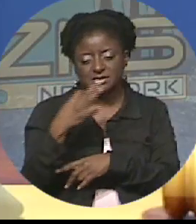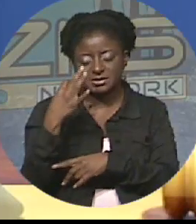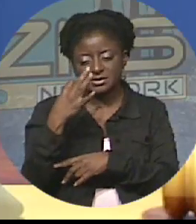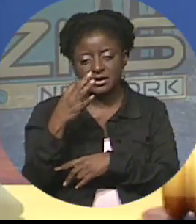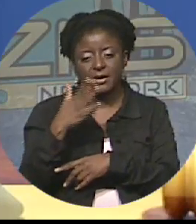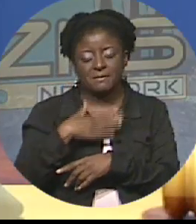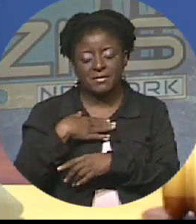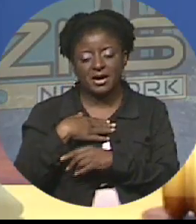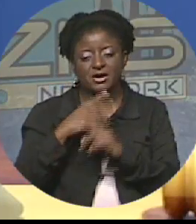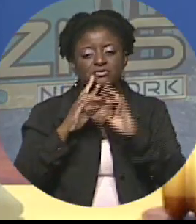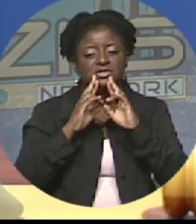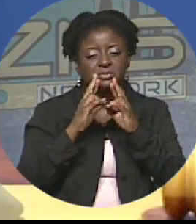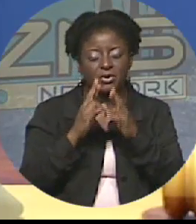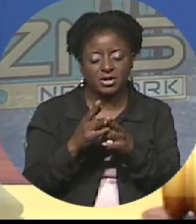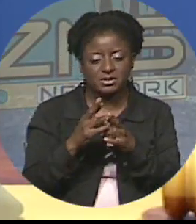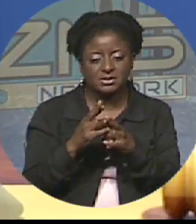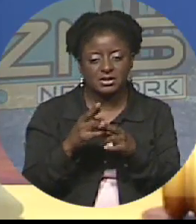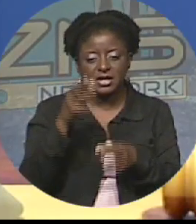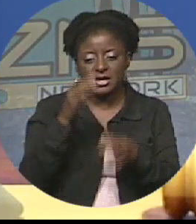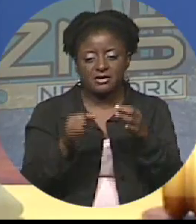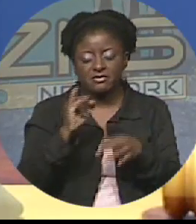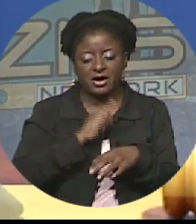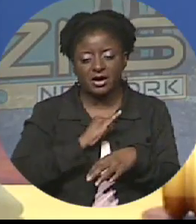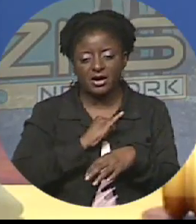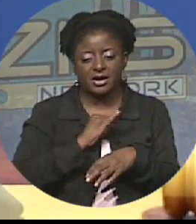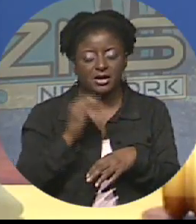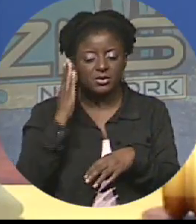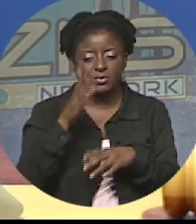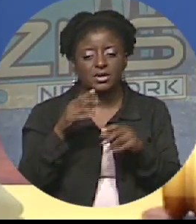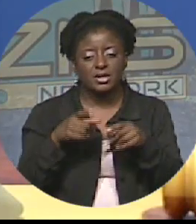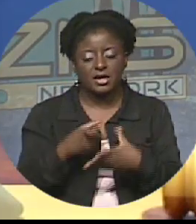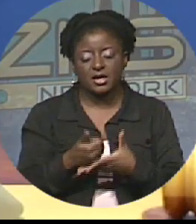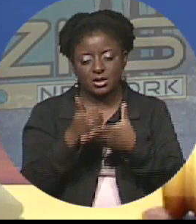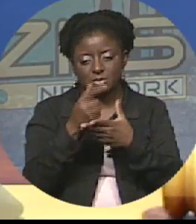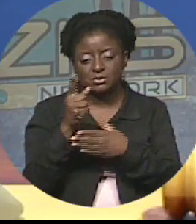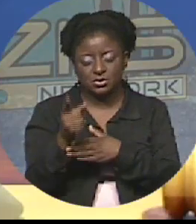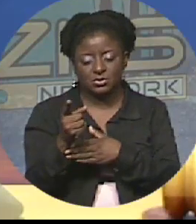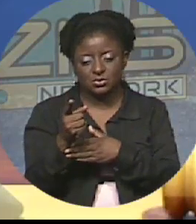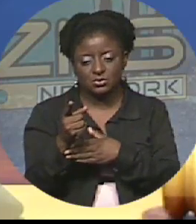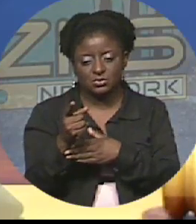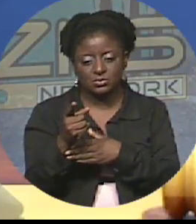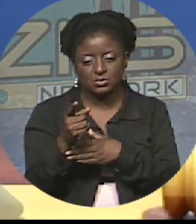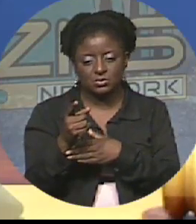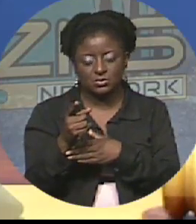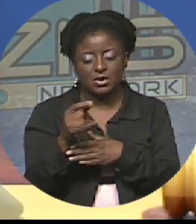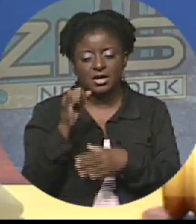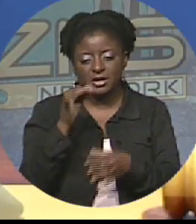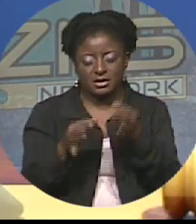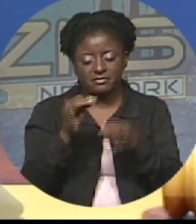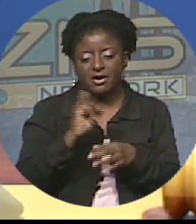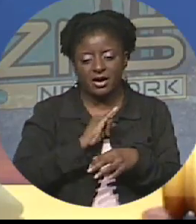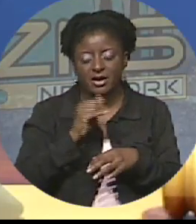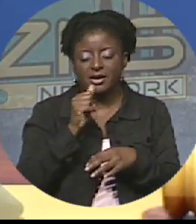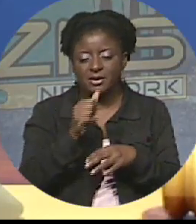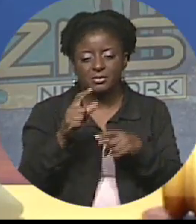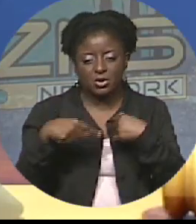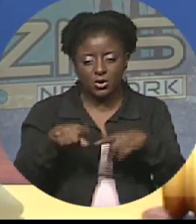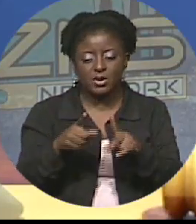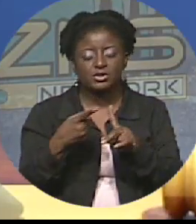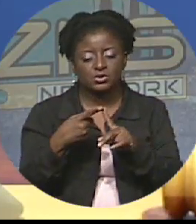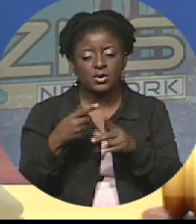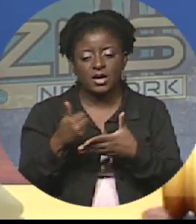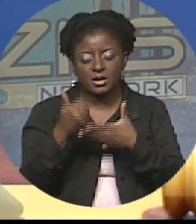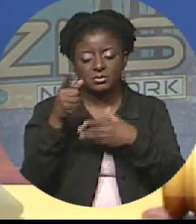good citizen was, if I am going to help you, if I repeat, I'm going to help you as a commissioner, you must get the